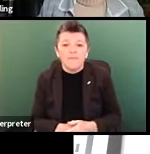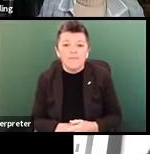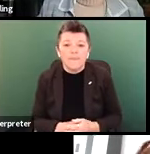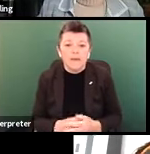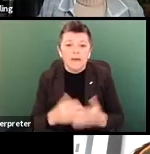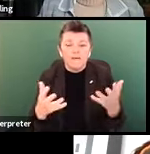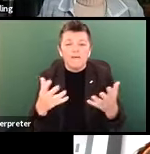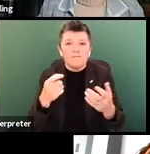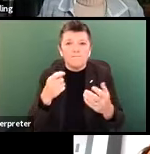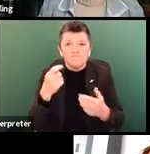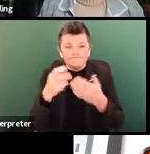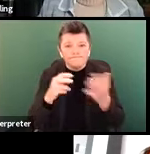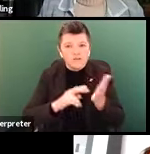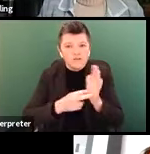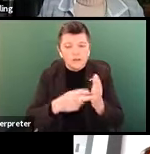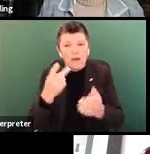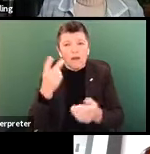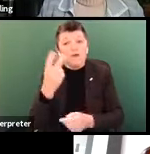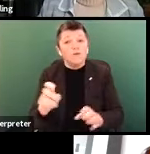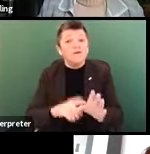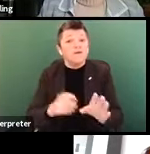20 years ago, I thought